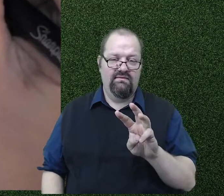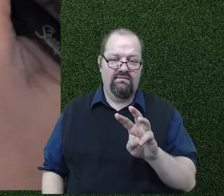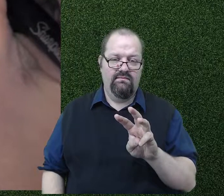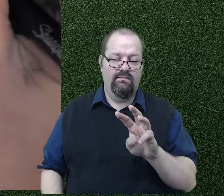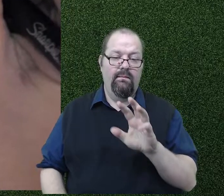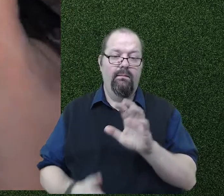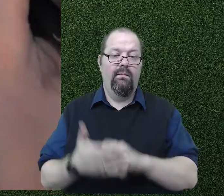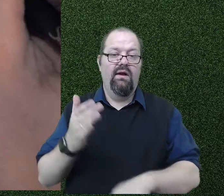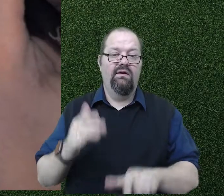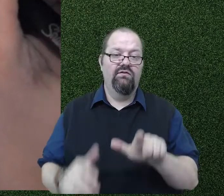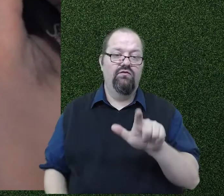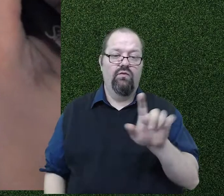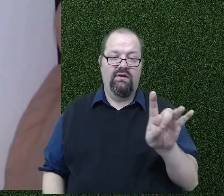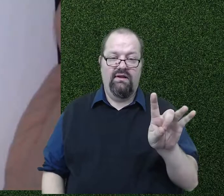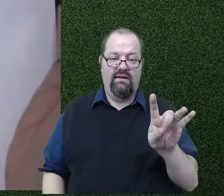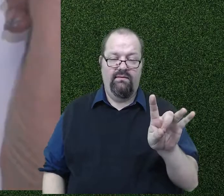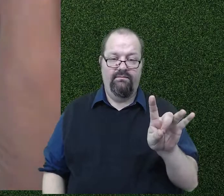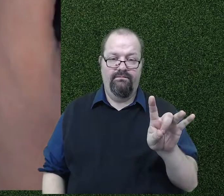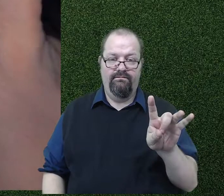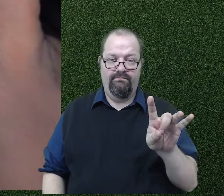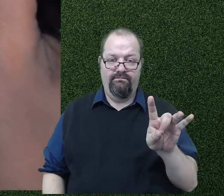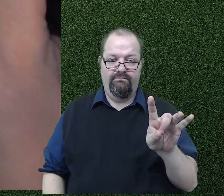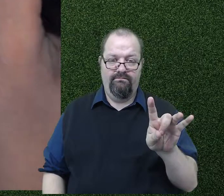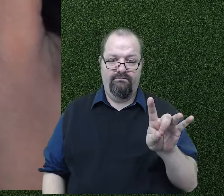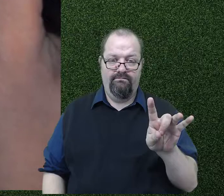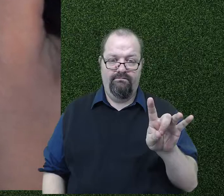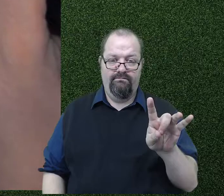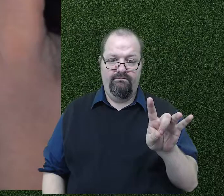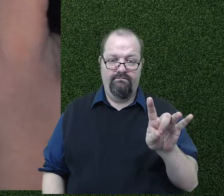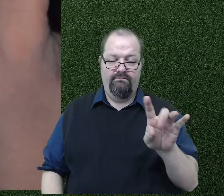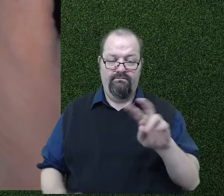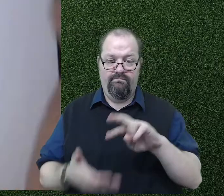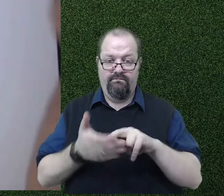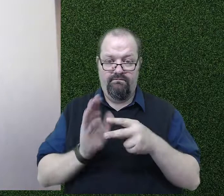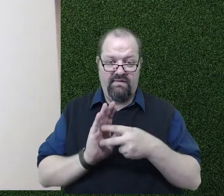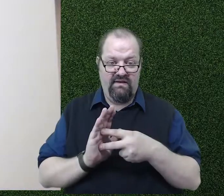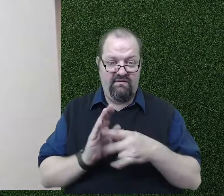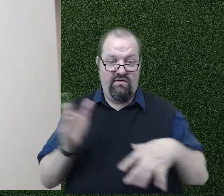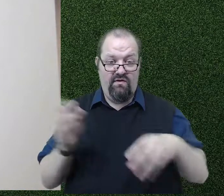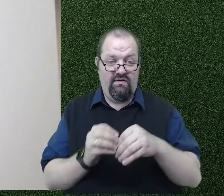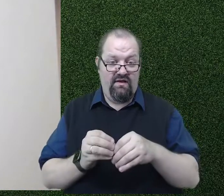minus 28. So -34.